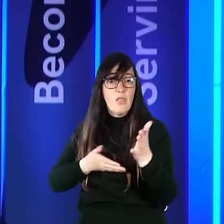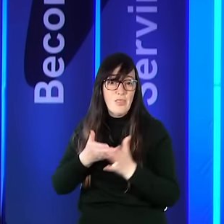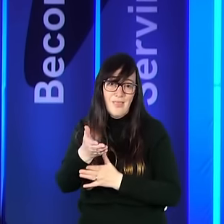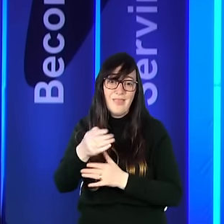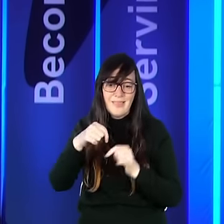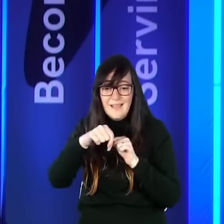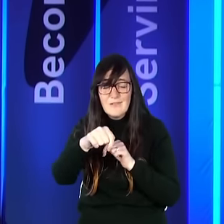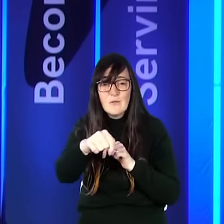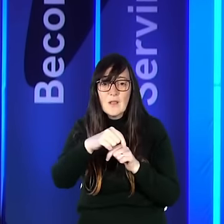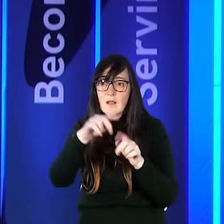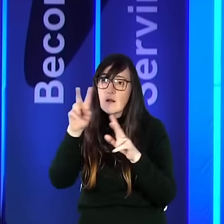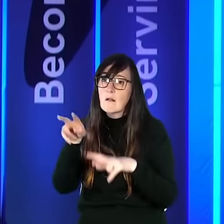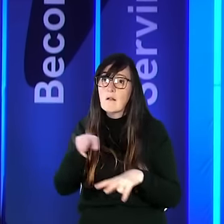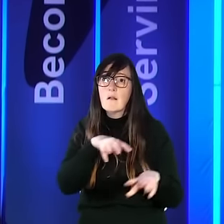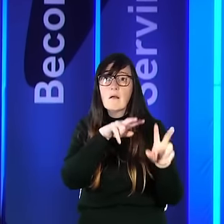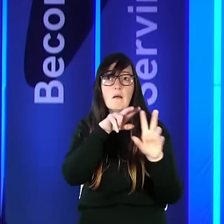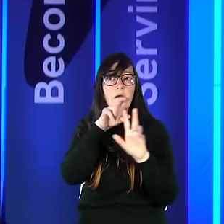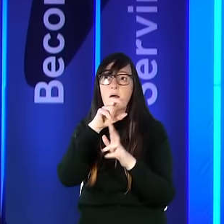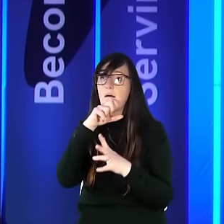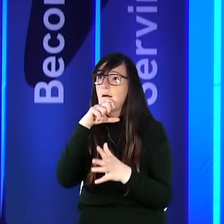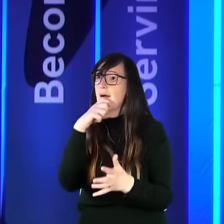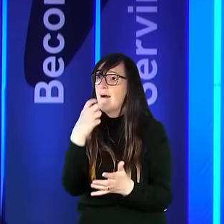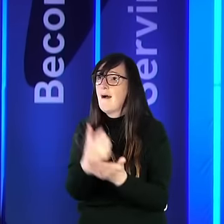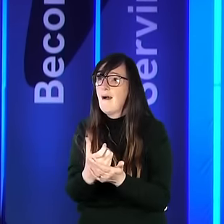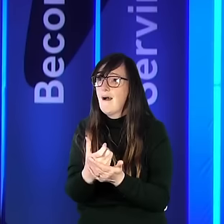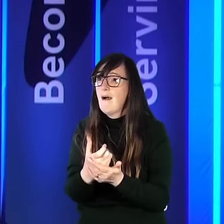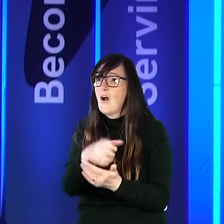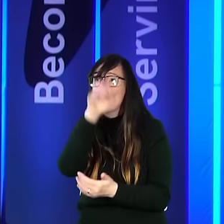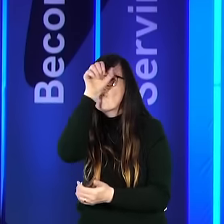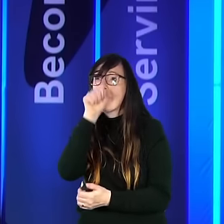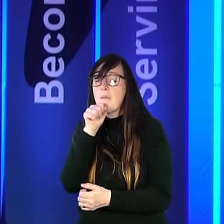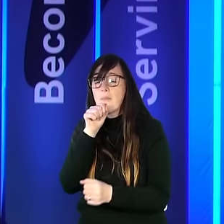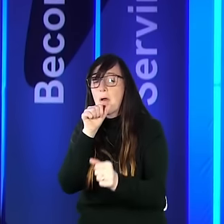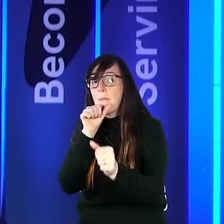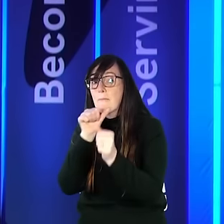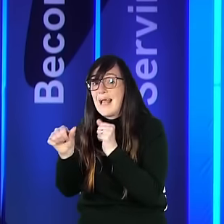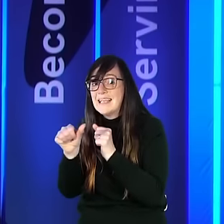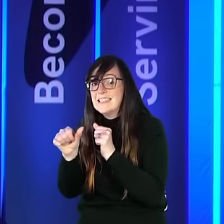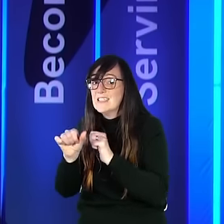just remember, the best is yet to be.